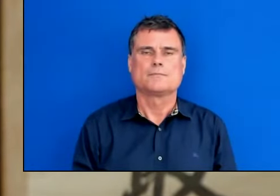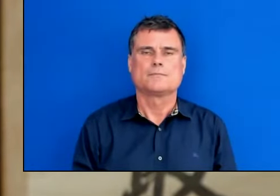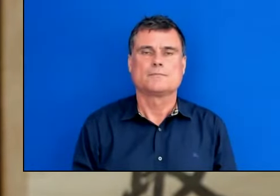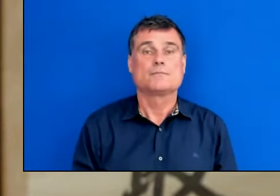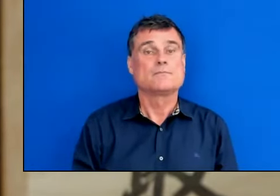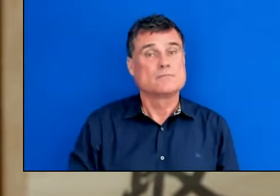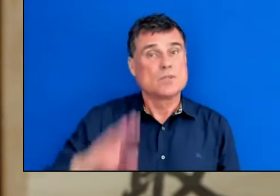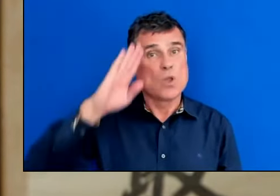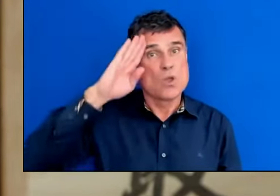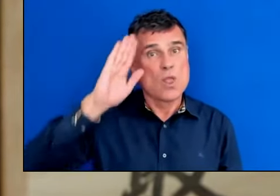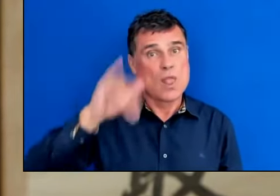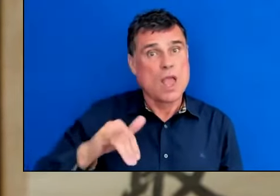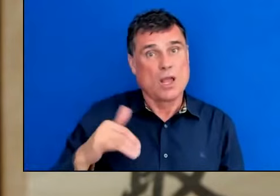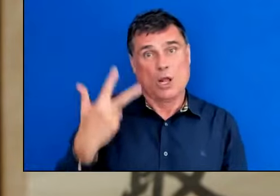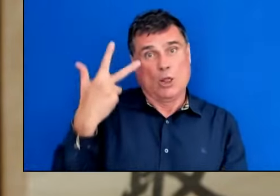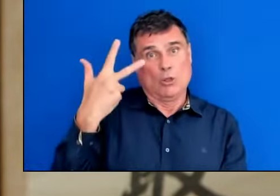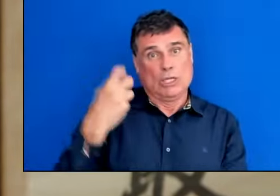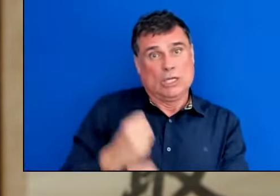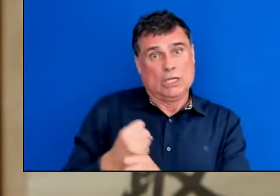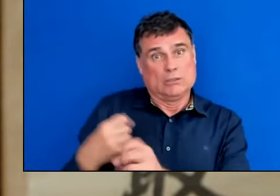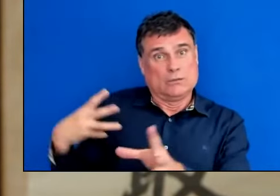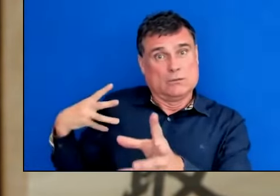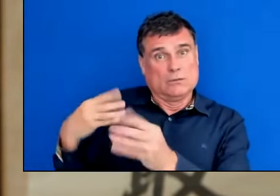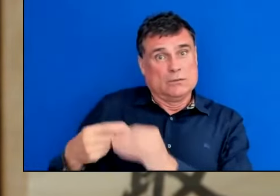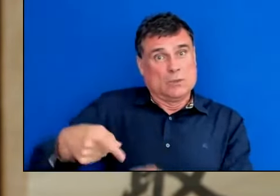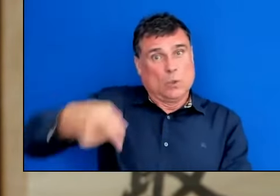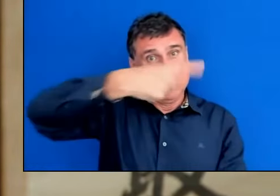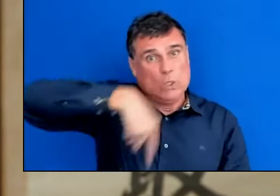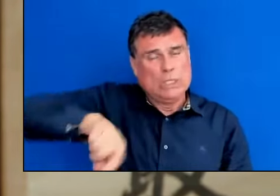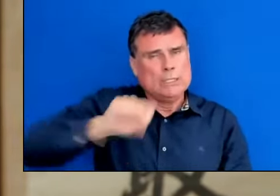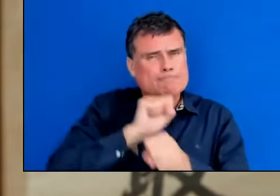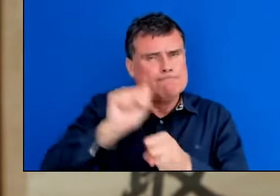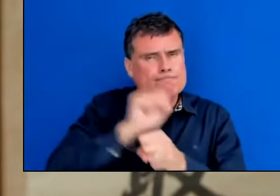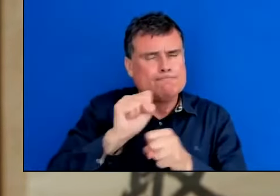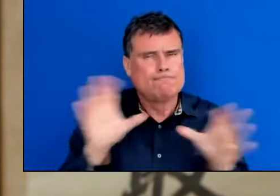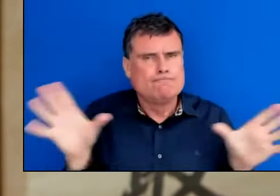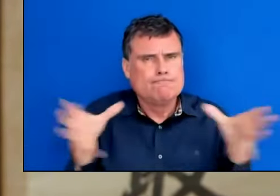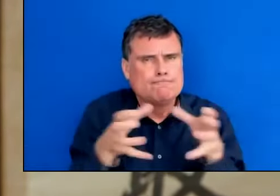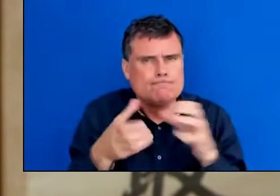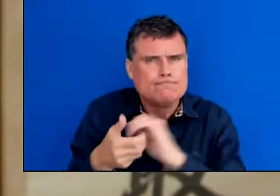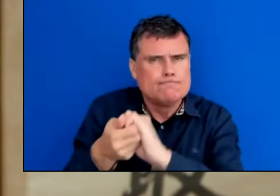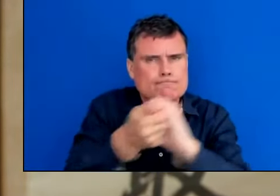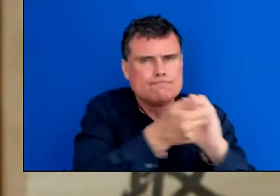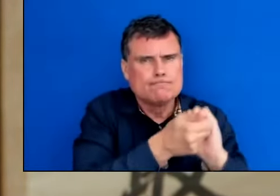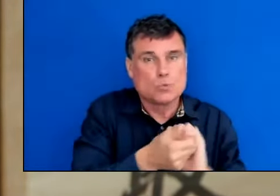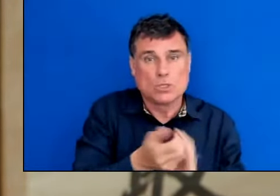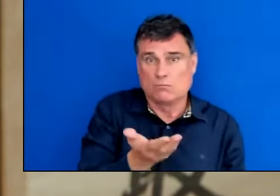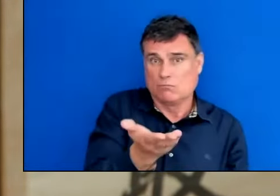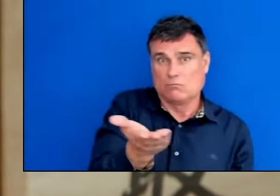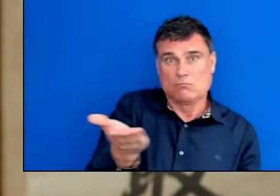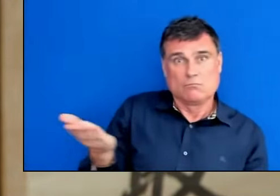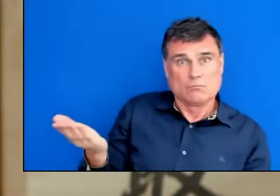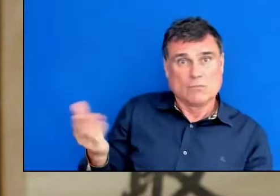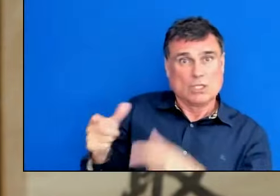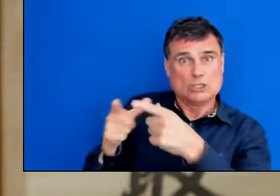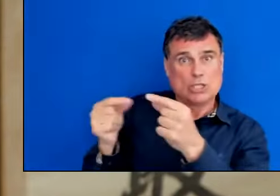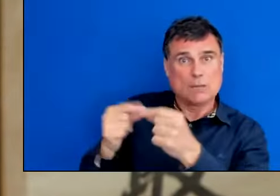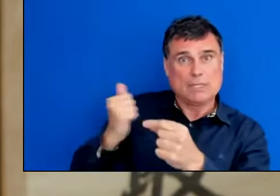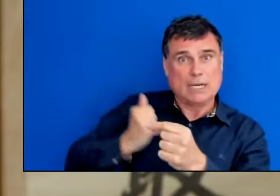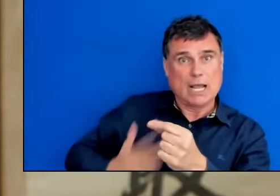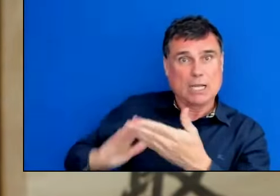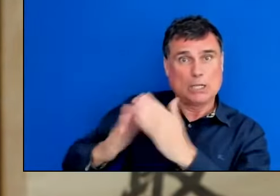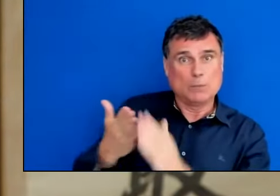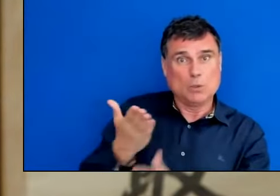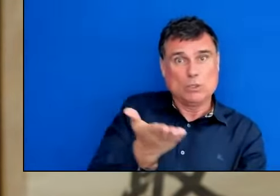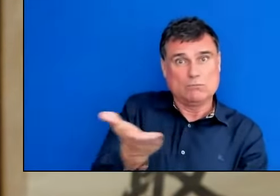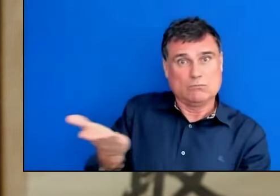For the past 3 years, we have worked together with the broadest range of the Japanese Canadian community members